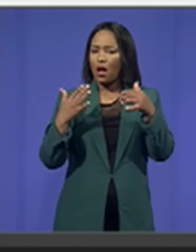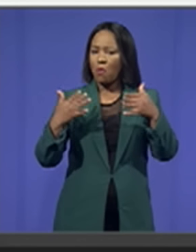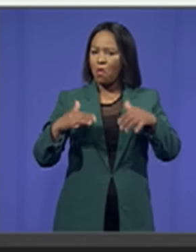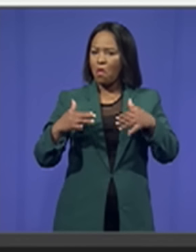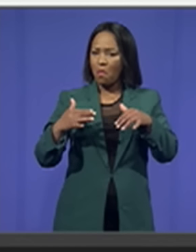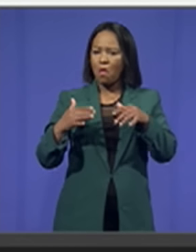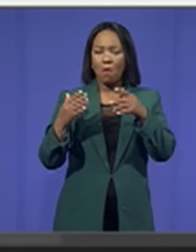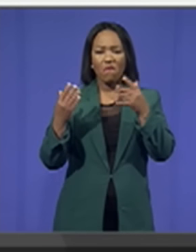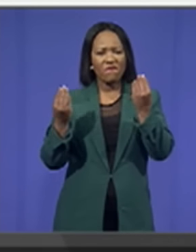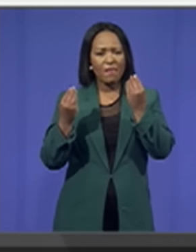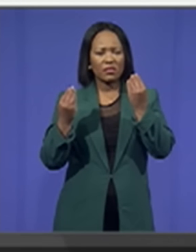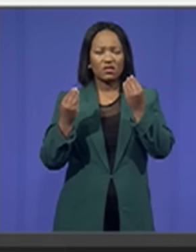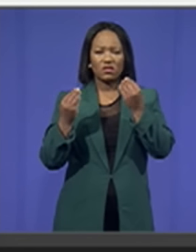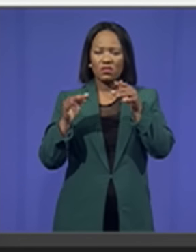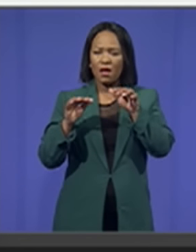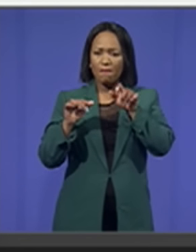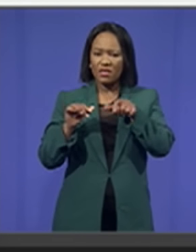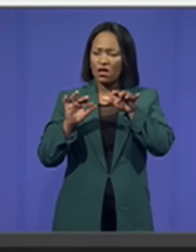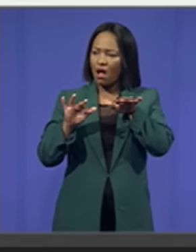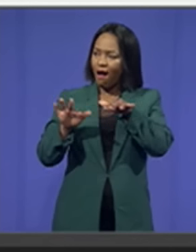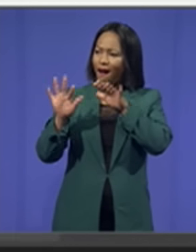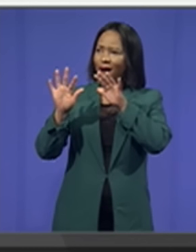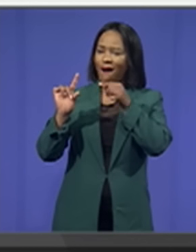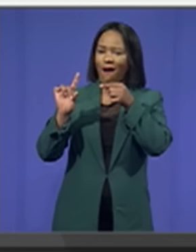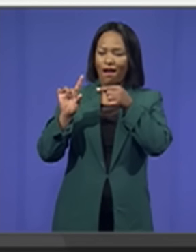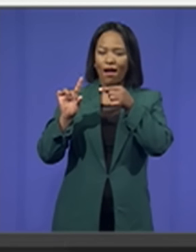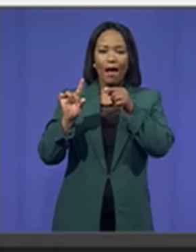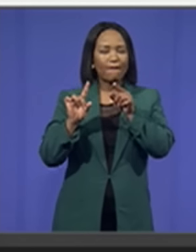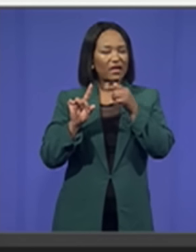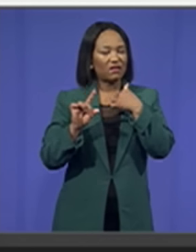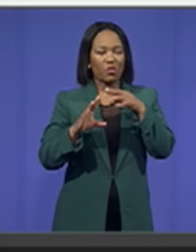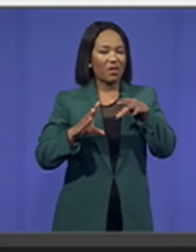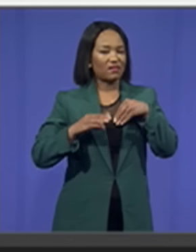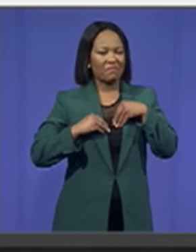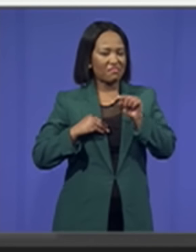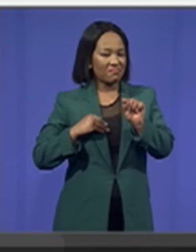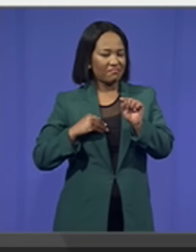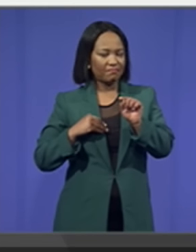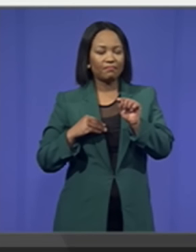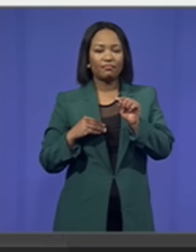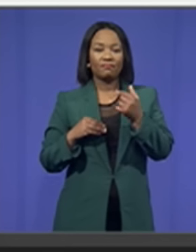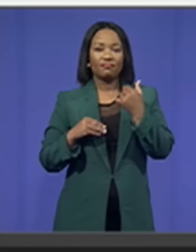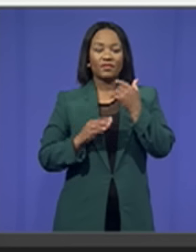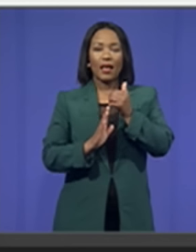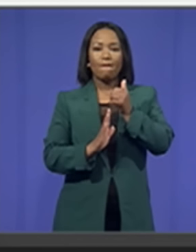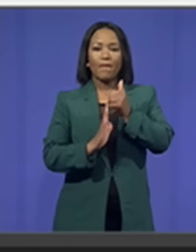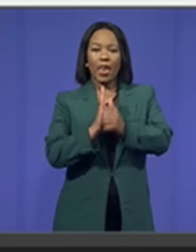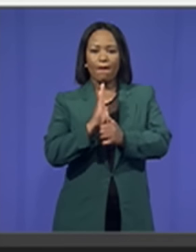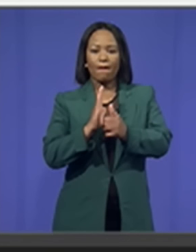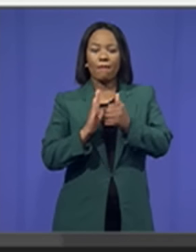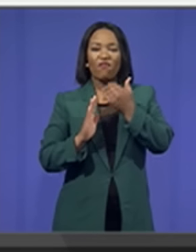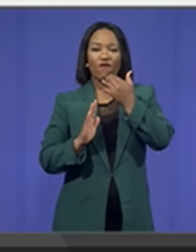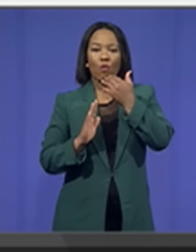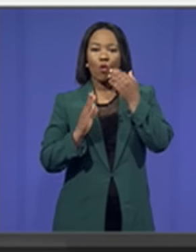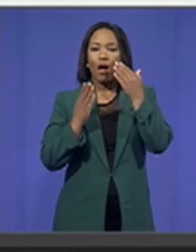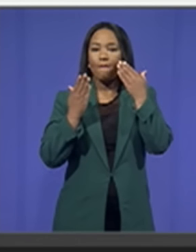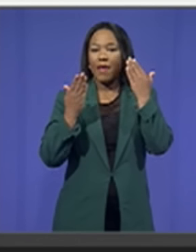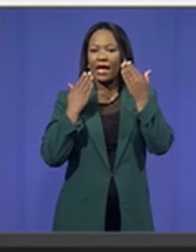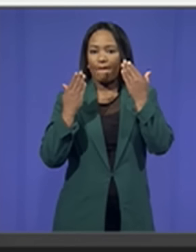Mkhwanazi. And then the second one, the alleged cover-ups relating to the murder of the makeup artist, which is on